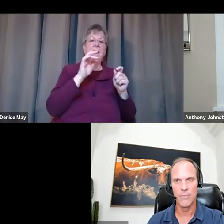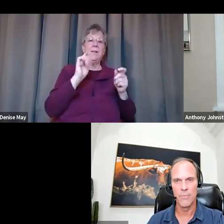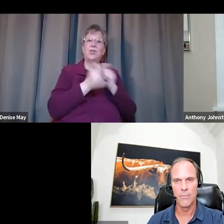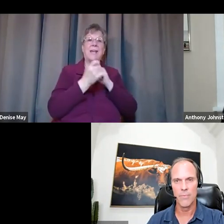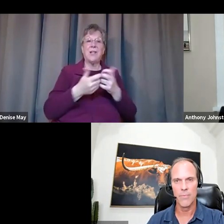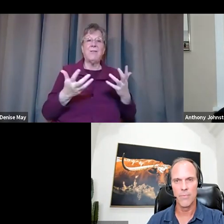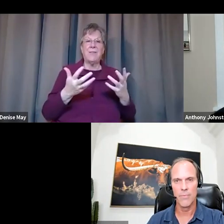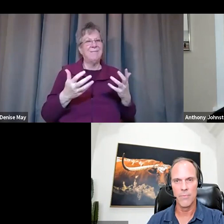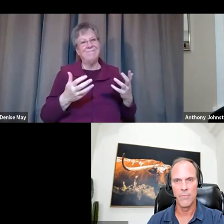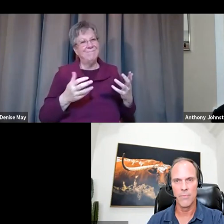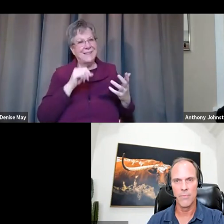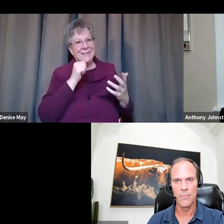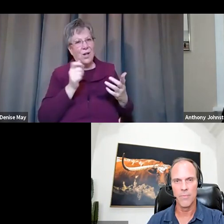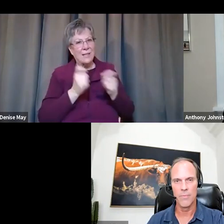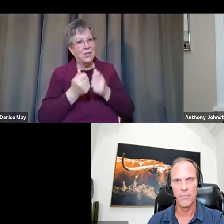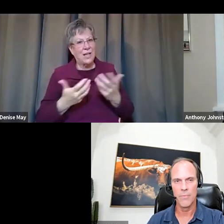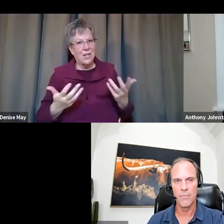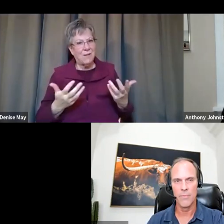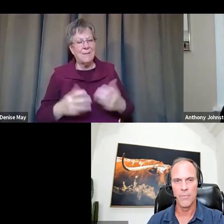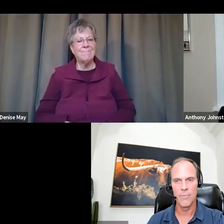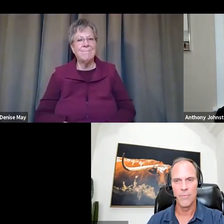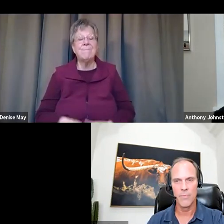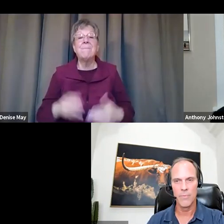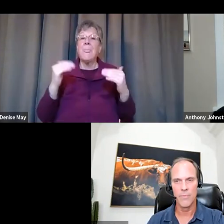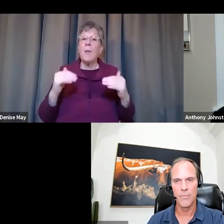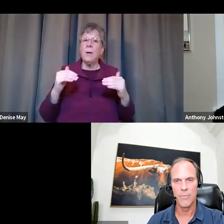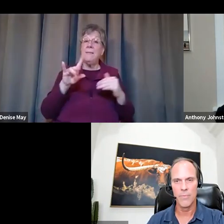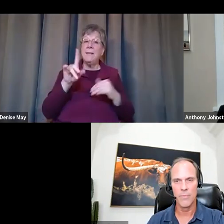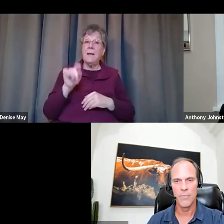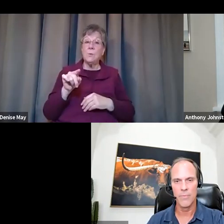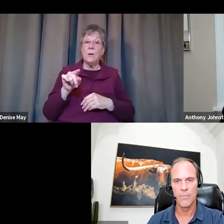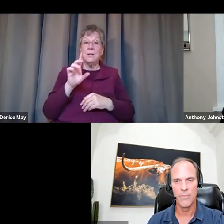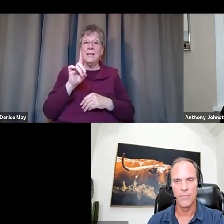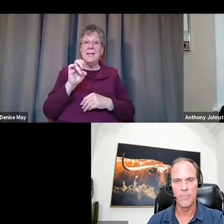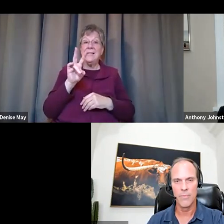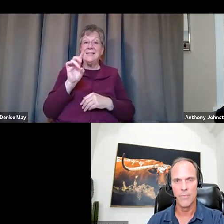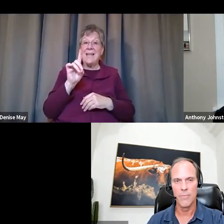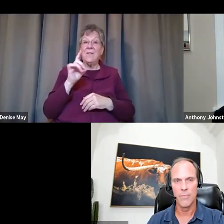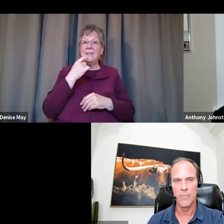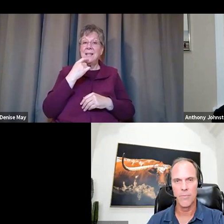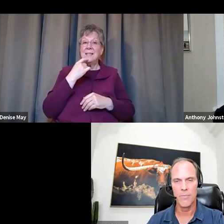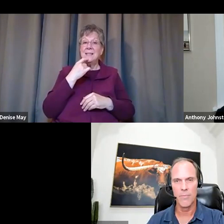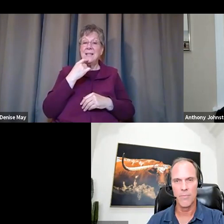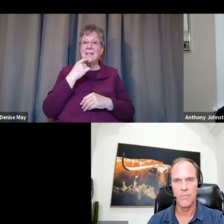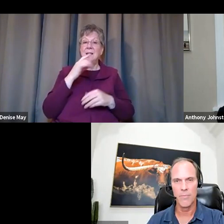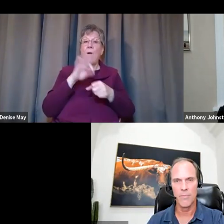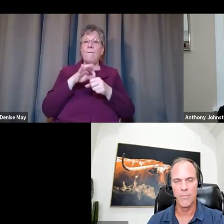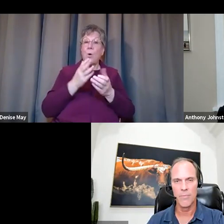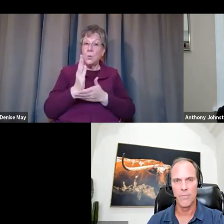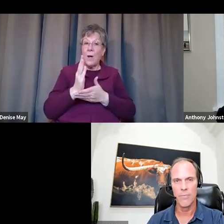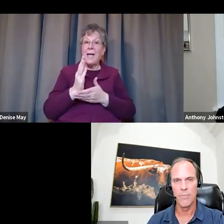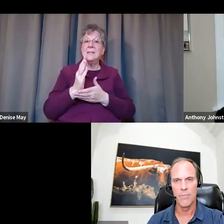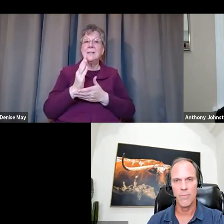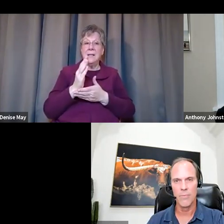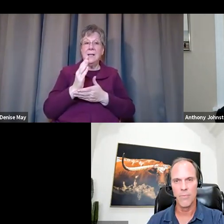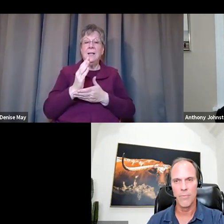So before turning to John's question, David raises the question of voting rights and floors